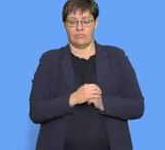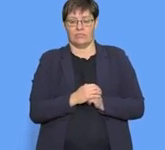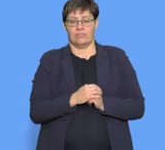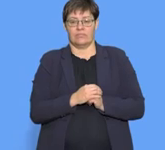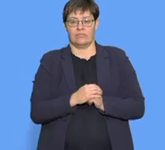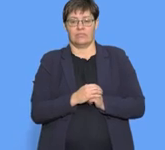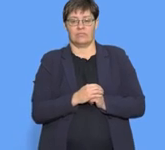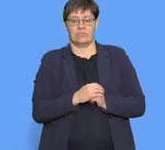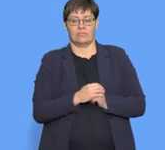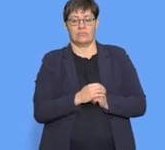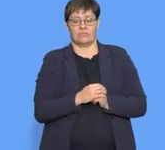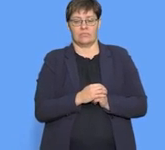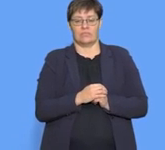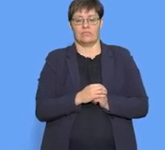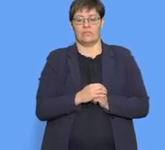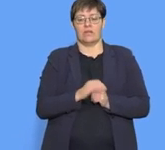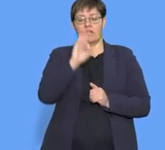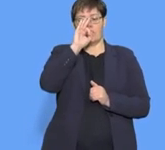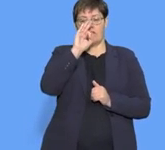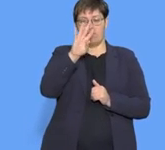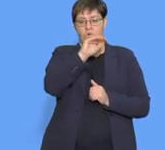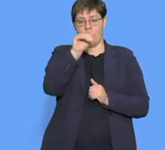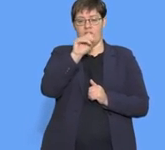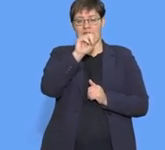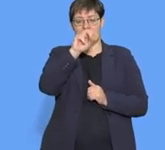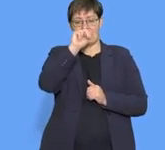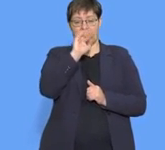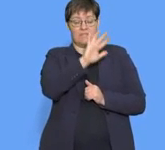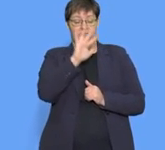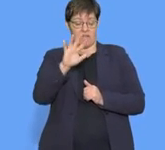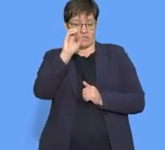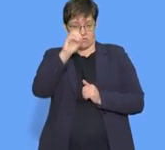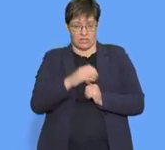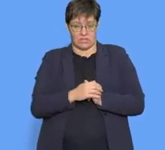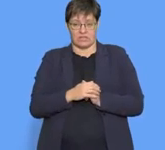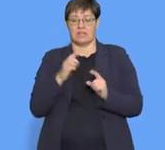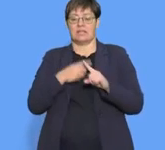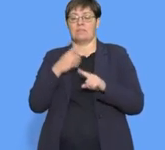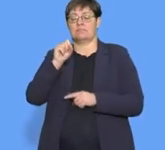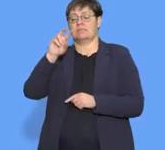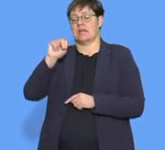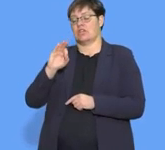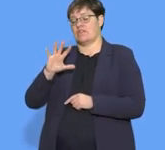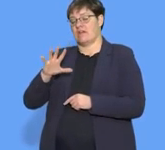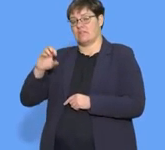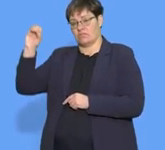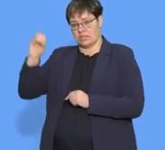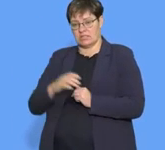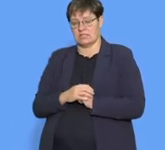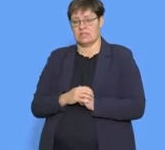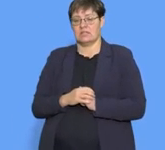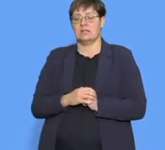that piece for ln, which was 34 over sine of 55 degrees. Okay, and this sine of 35 was there, and